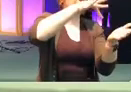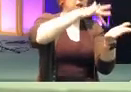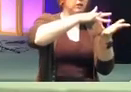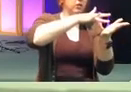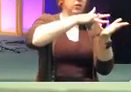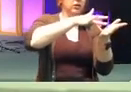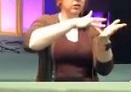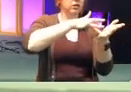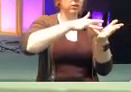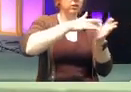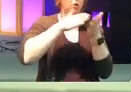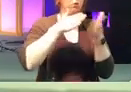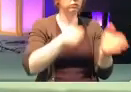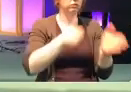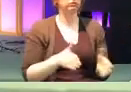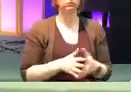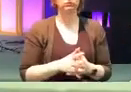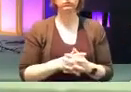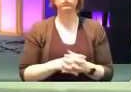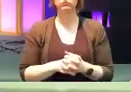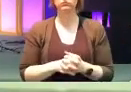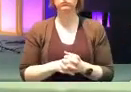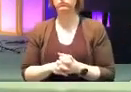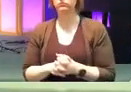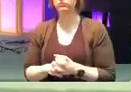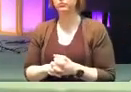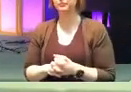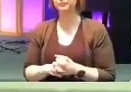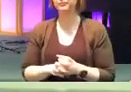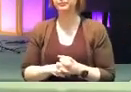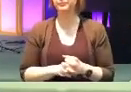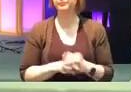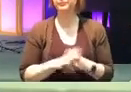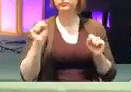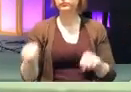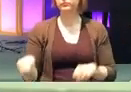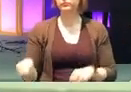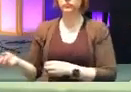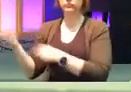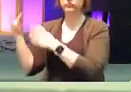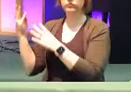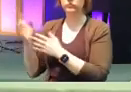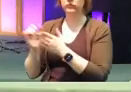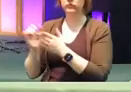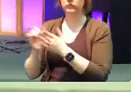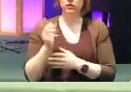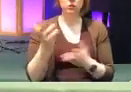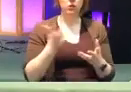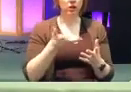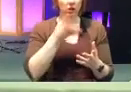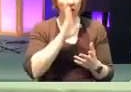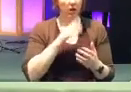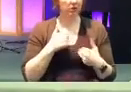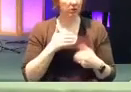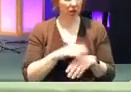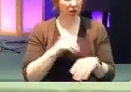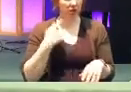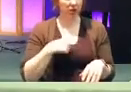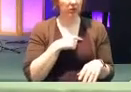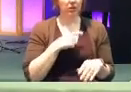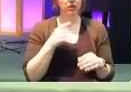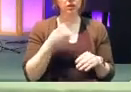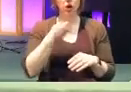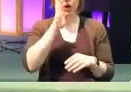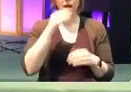The furthest point from the middle of the road. Cody, you want to put that up if you would? And that's where God has called us. God has called us